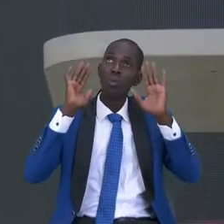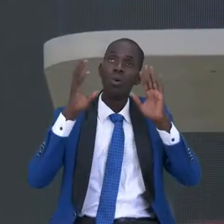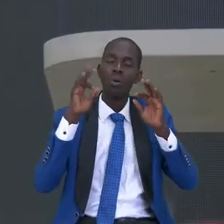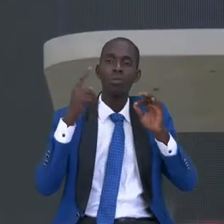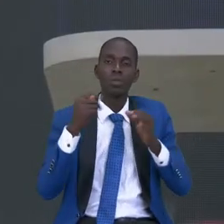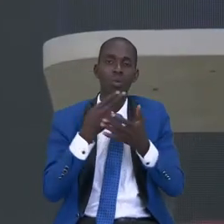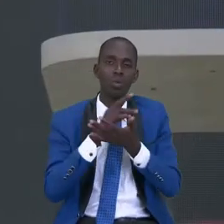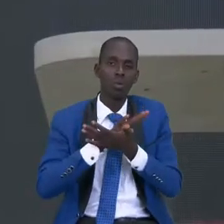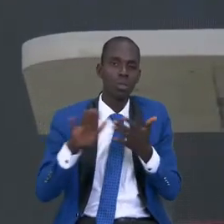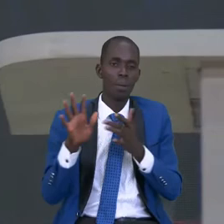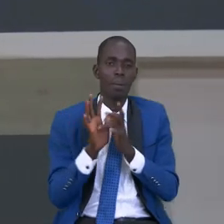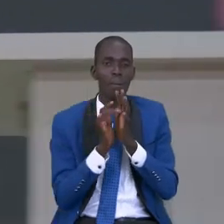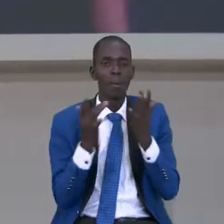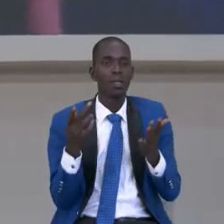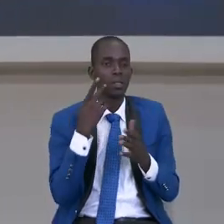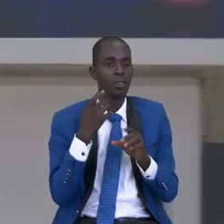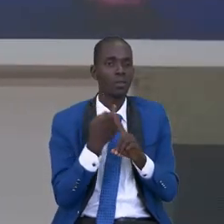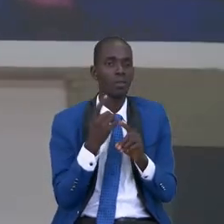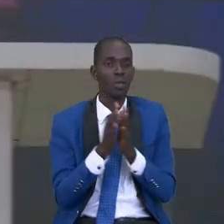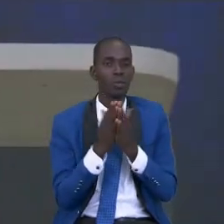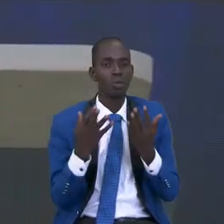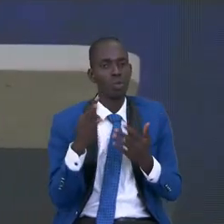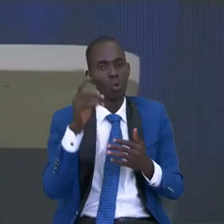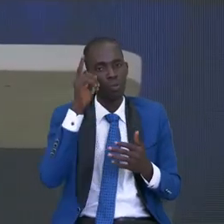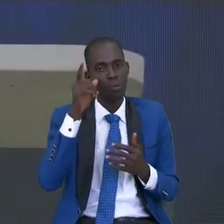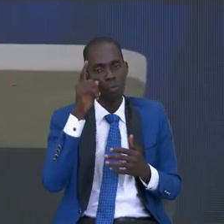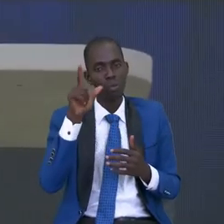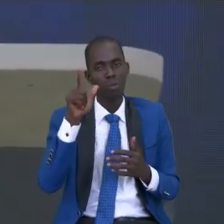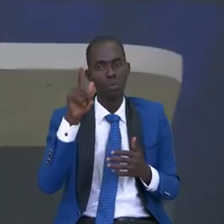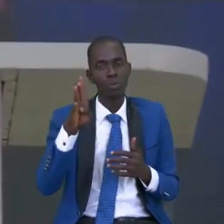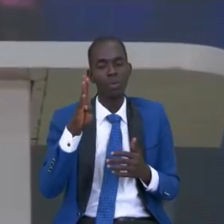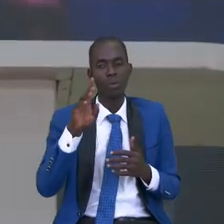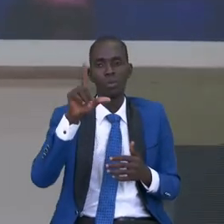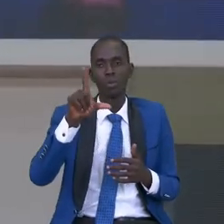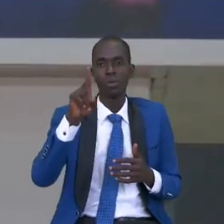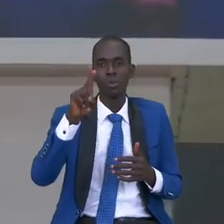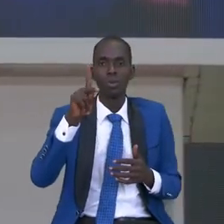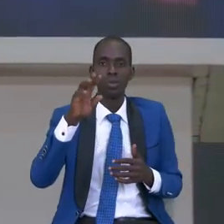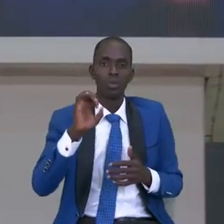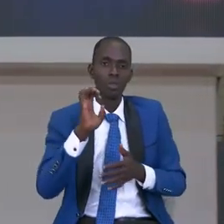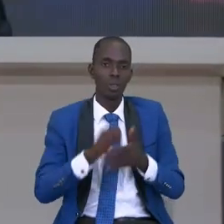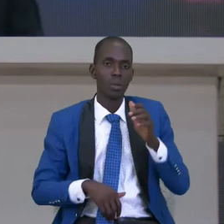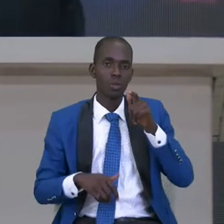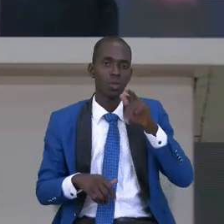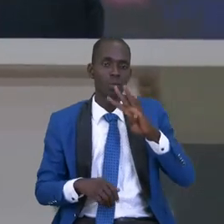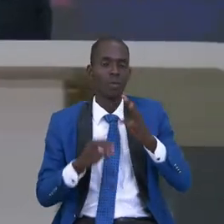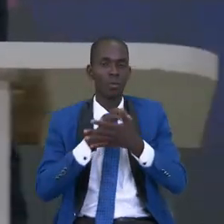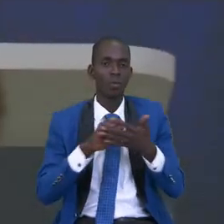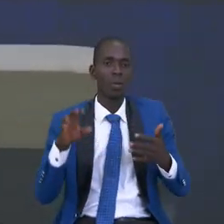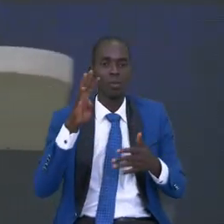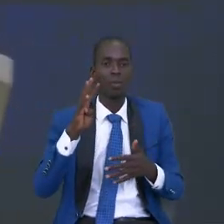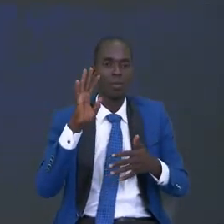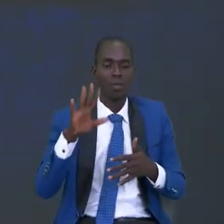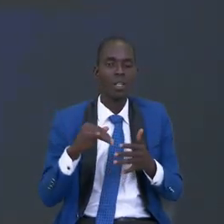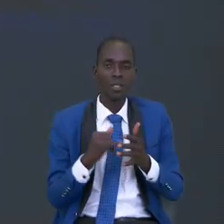sacred scripture. Luke chapter 24, I'm reading from verse 25. It says,